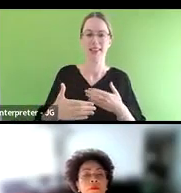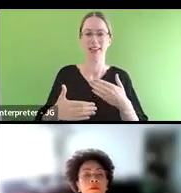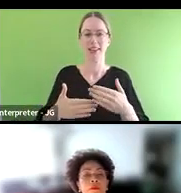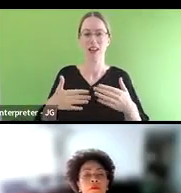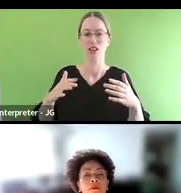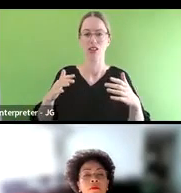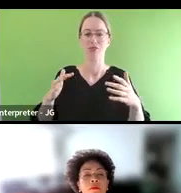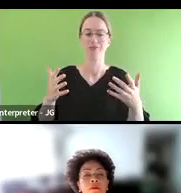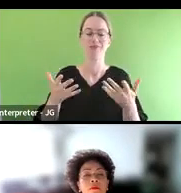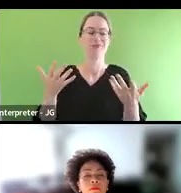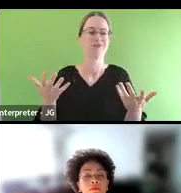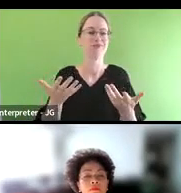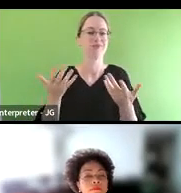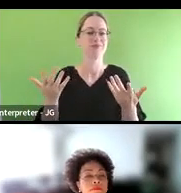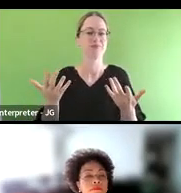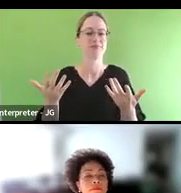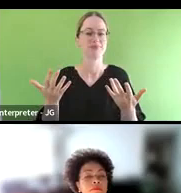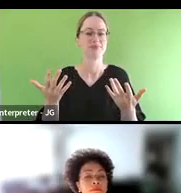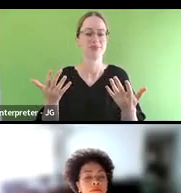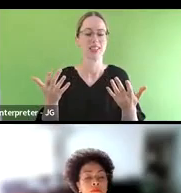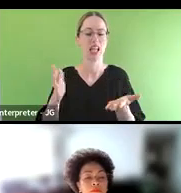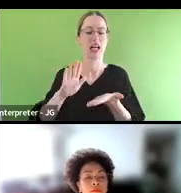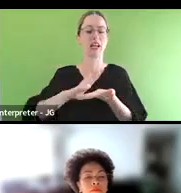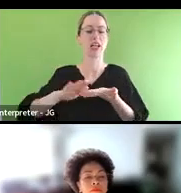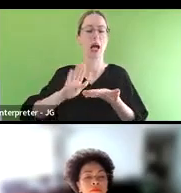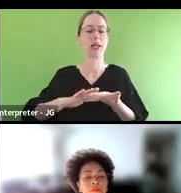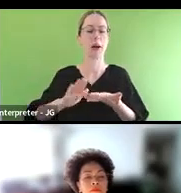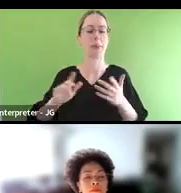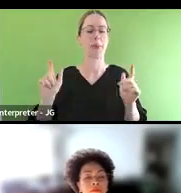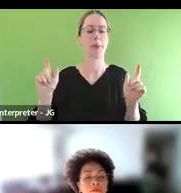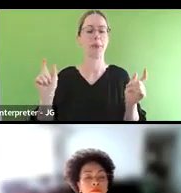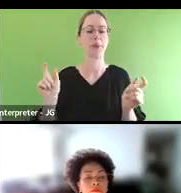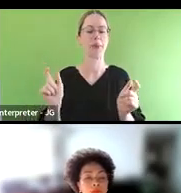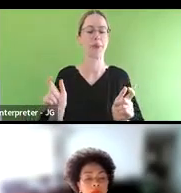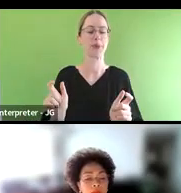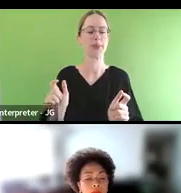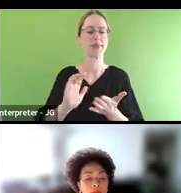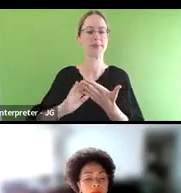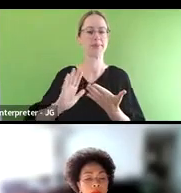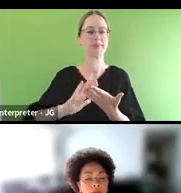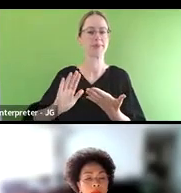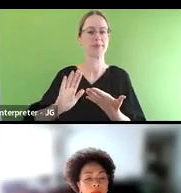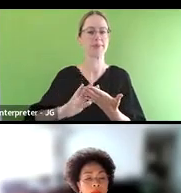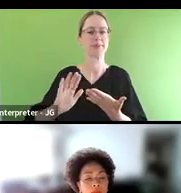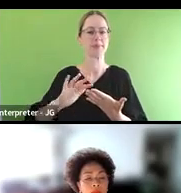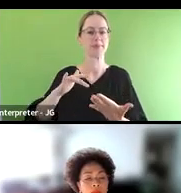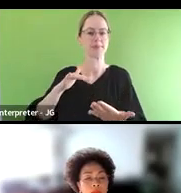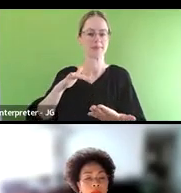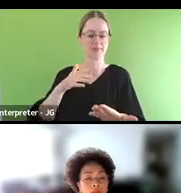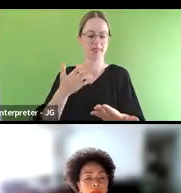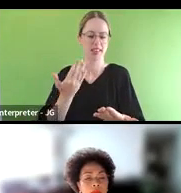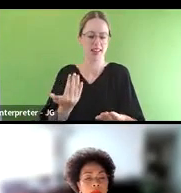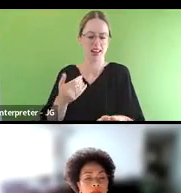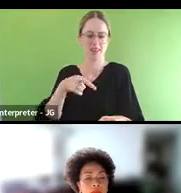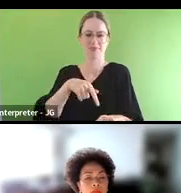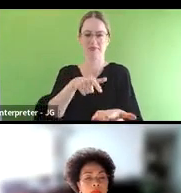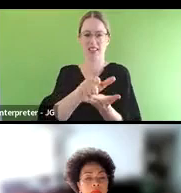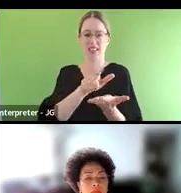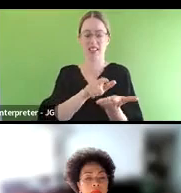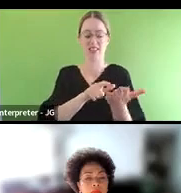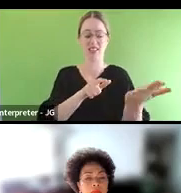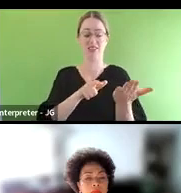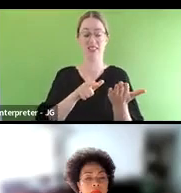has become sanitized, it has become muted to the point where we have a legislation that gives